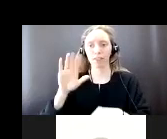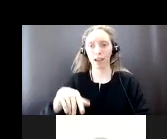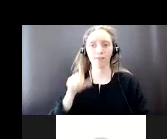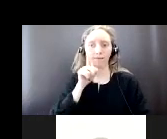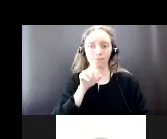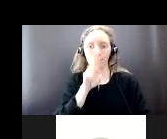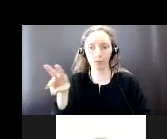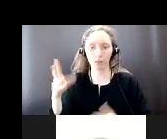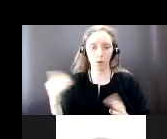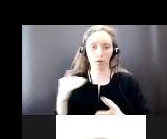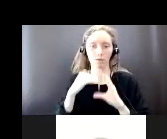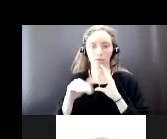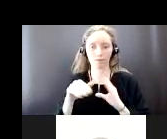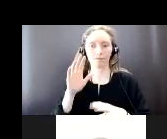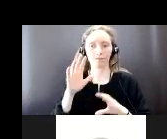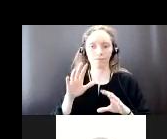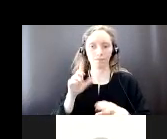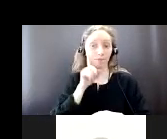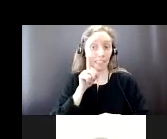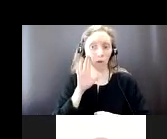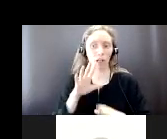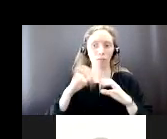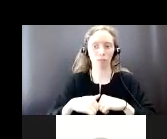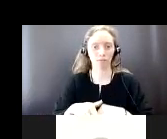from 2021,